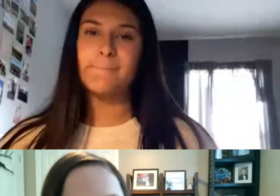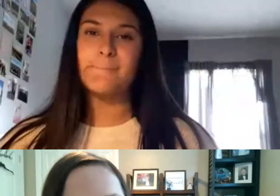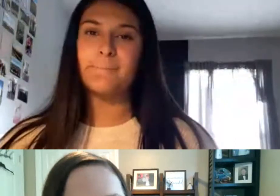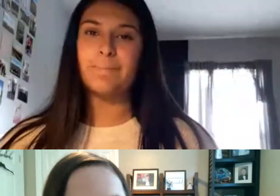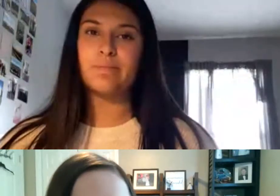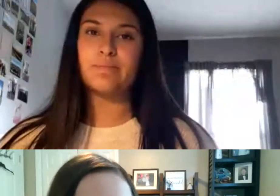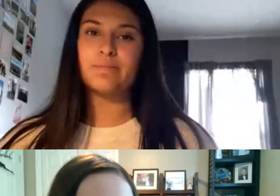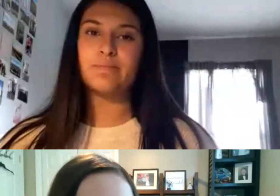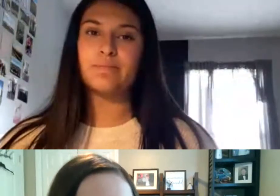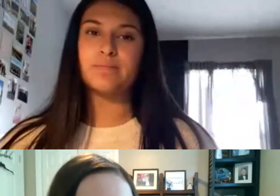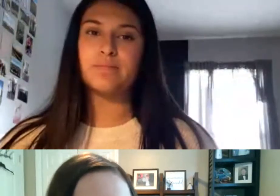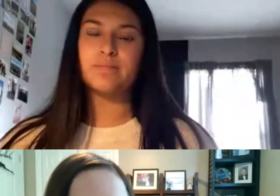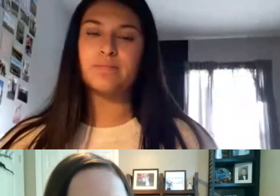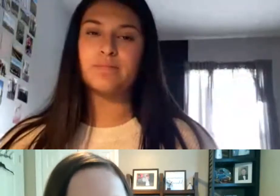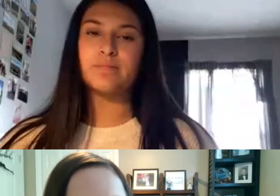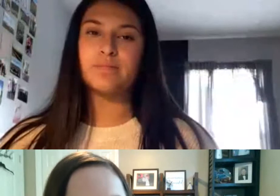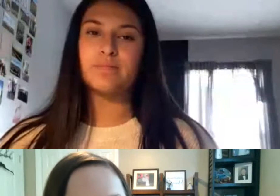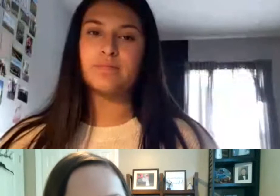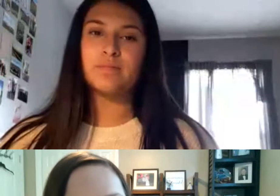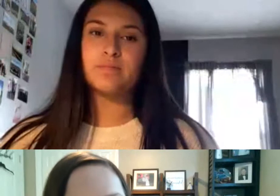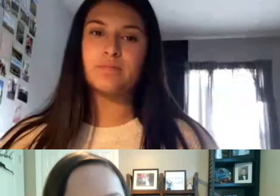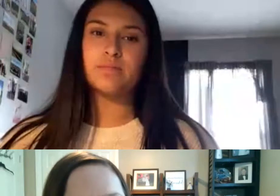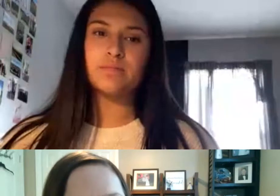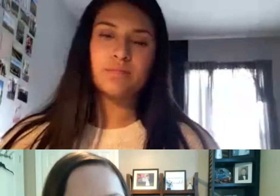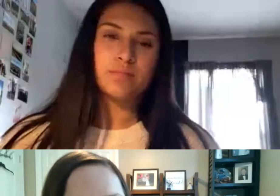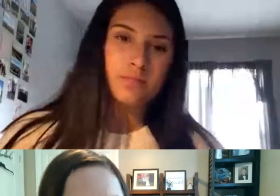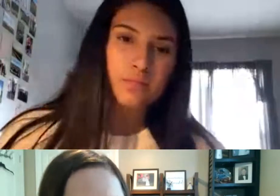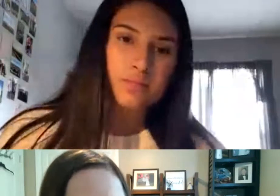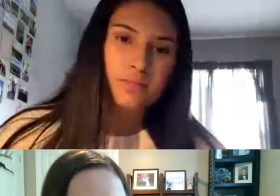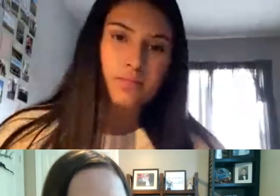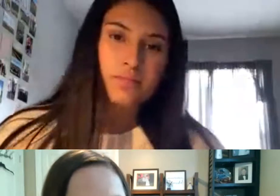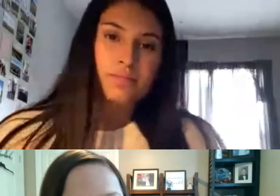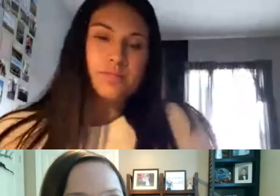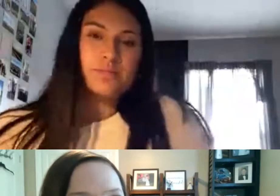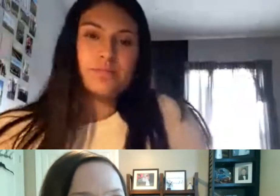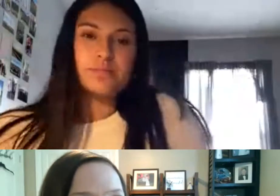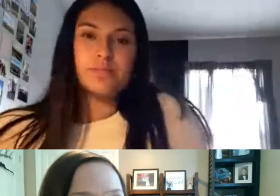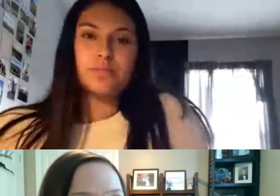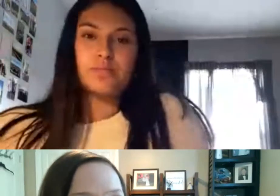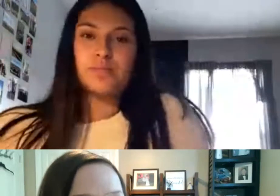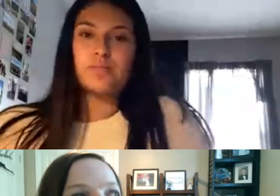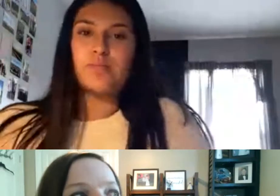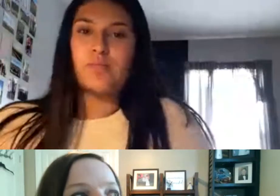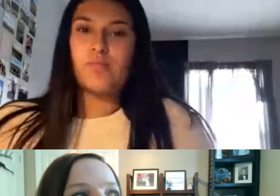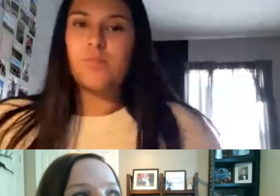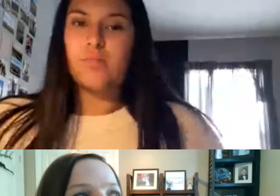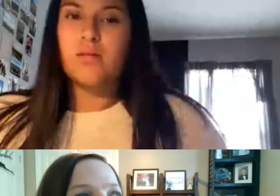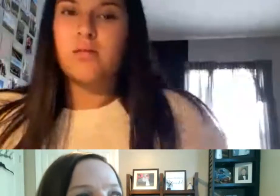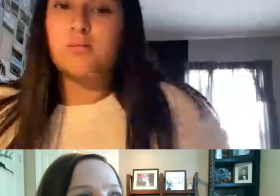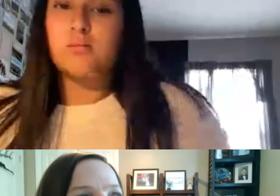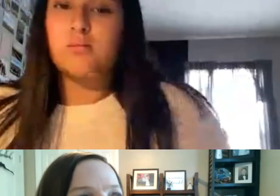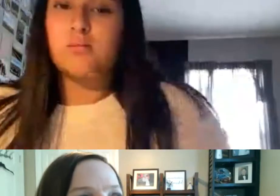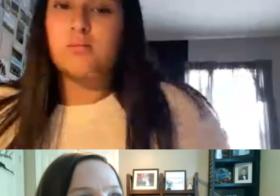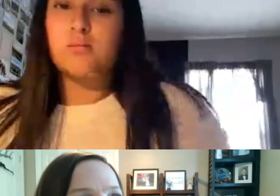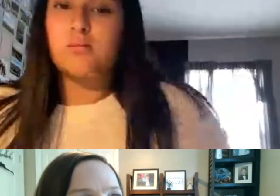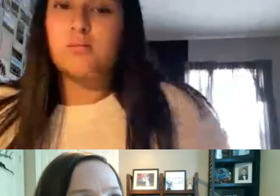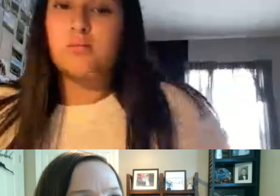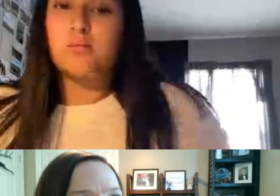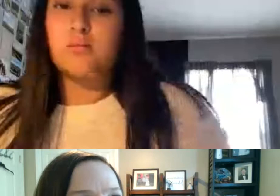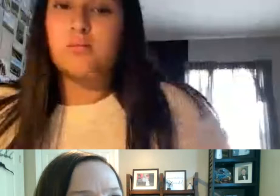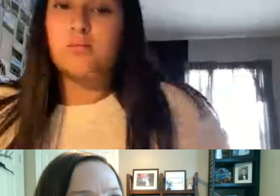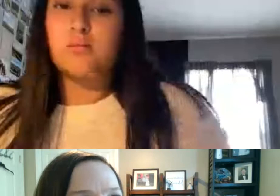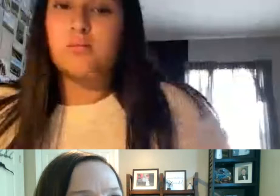I'm Renuka Gintela. I'm a junior from Paul Lawrence Dunbar High School, which is in Fayette County, and I believe that's District 6. So I